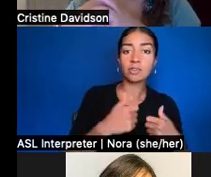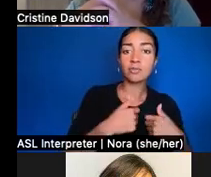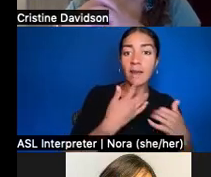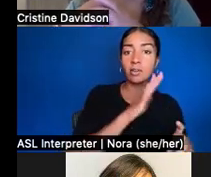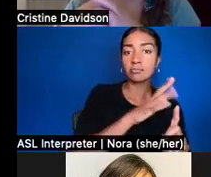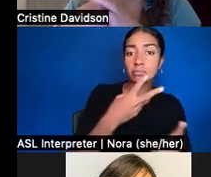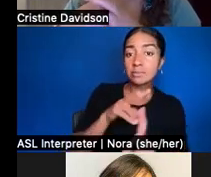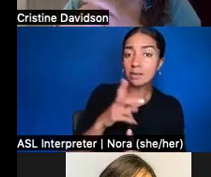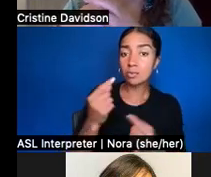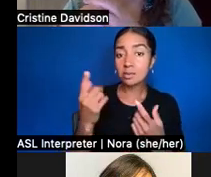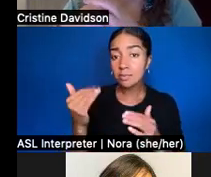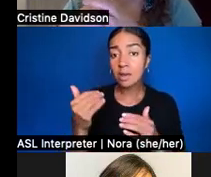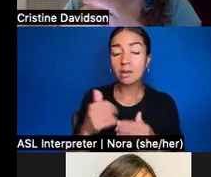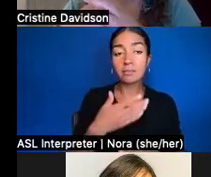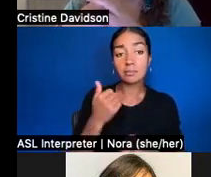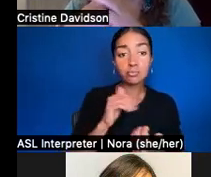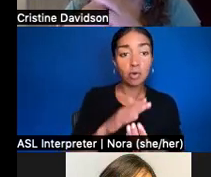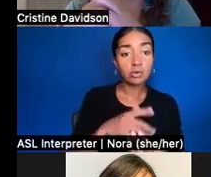you know,